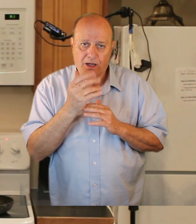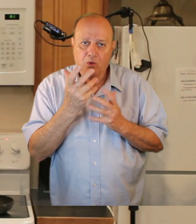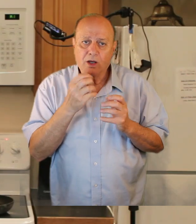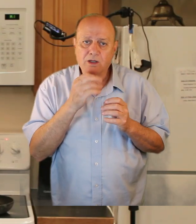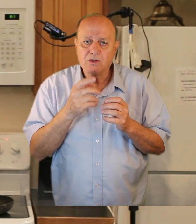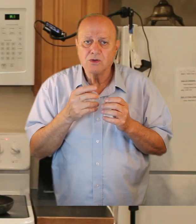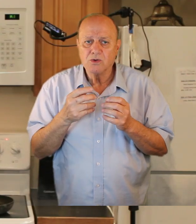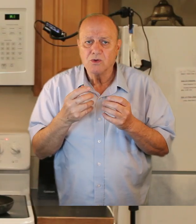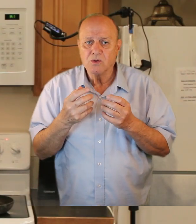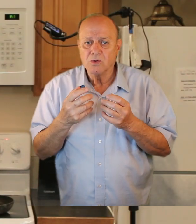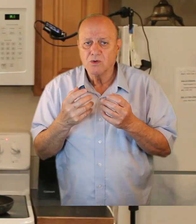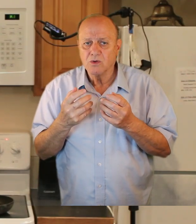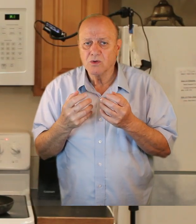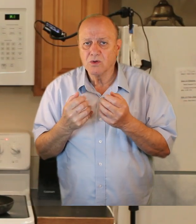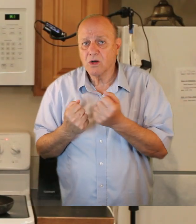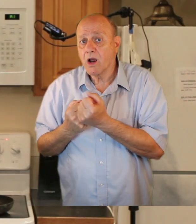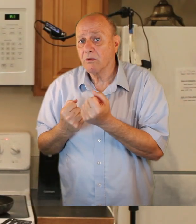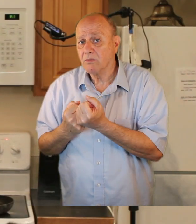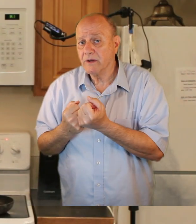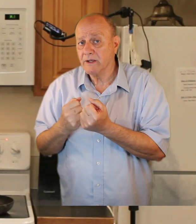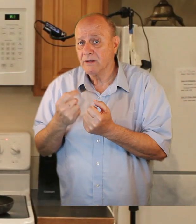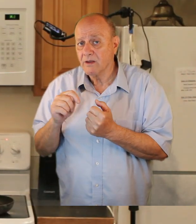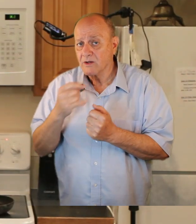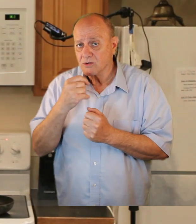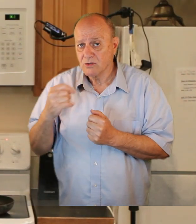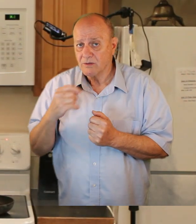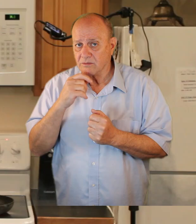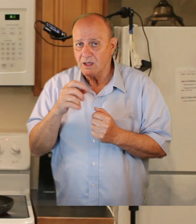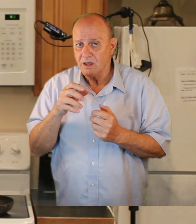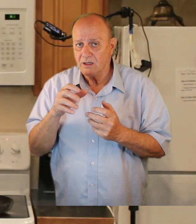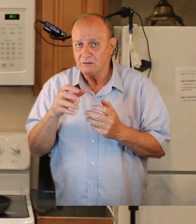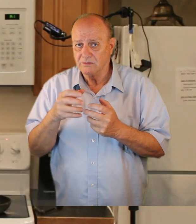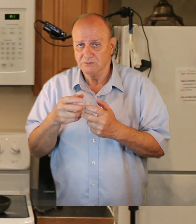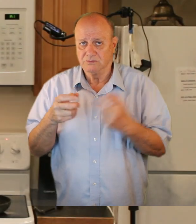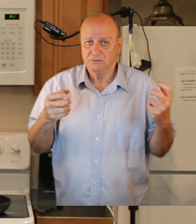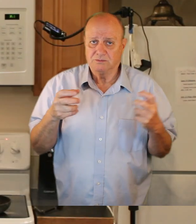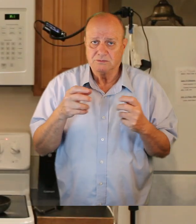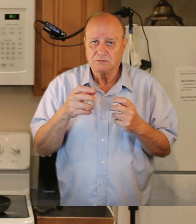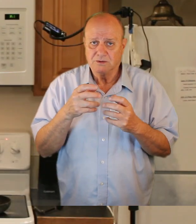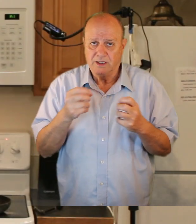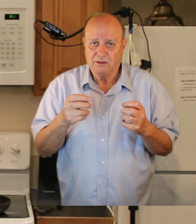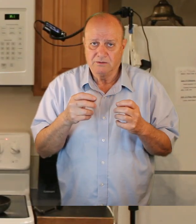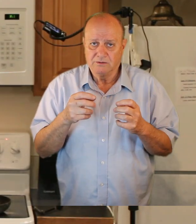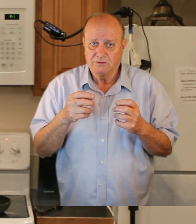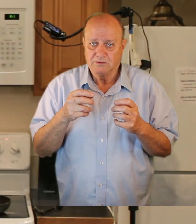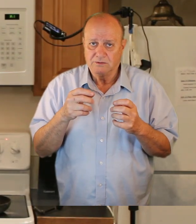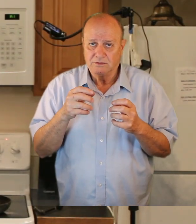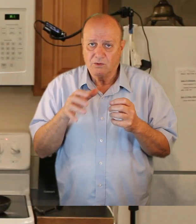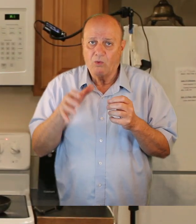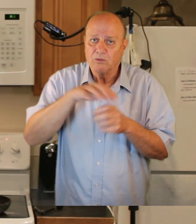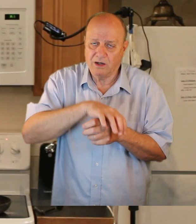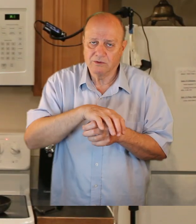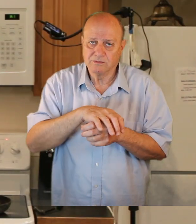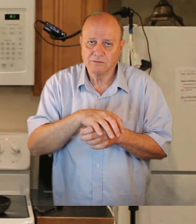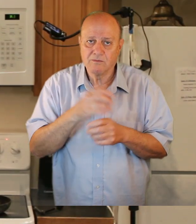shrimp and not something that detracts from that centerpiece that I want on my meal. The egg is very prominent, but